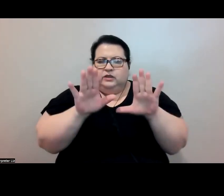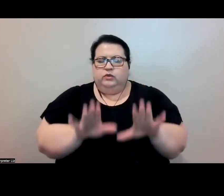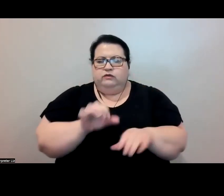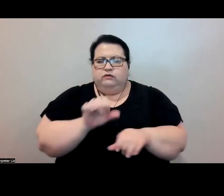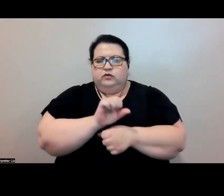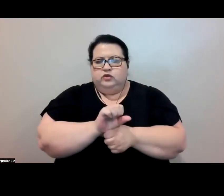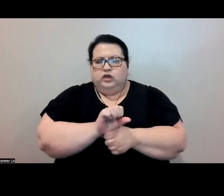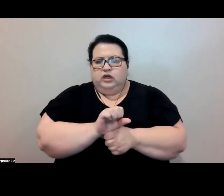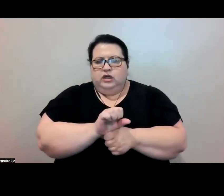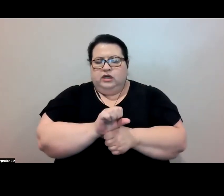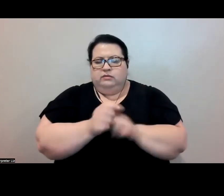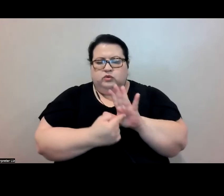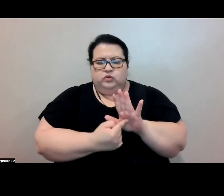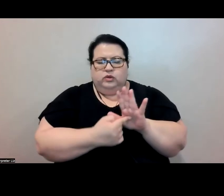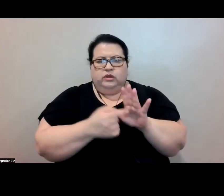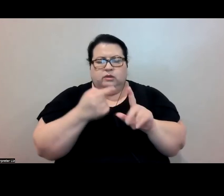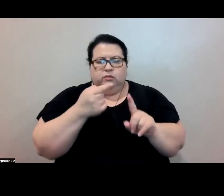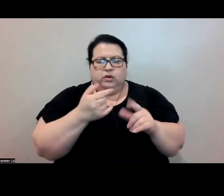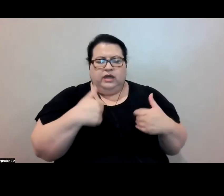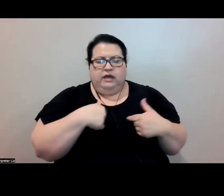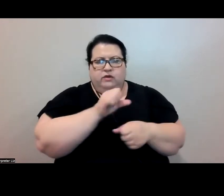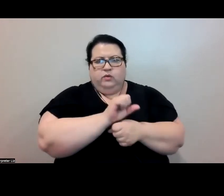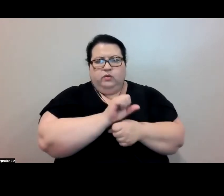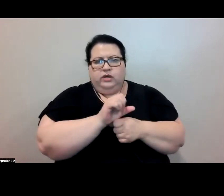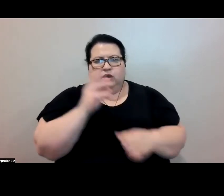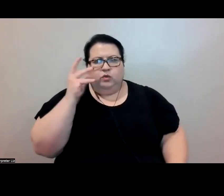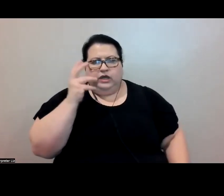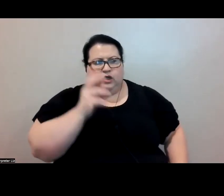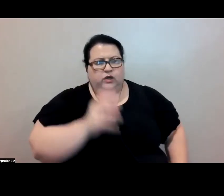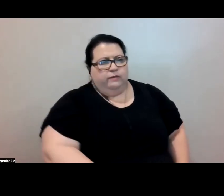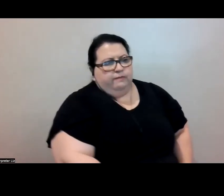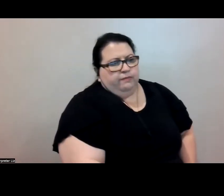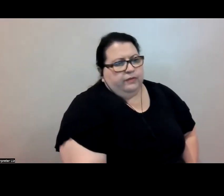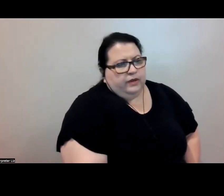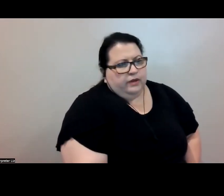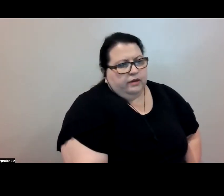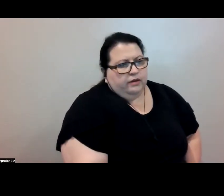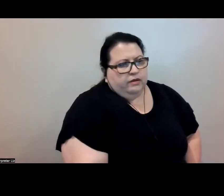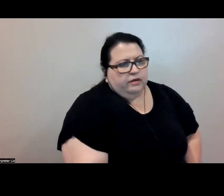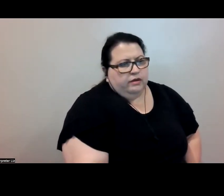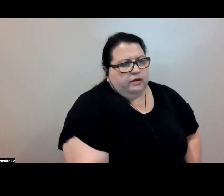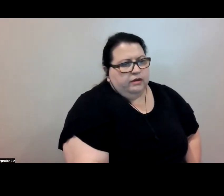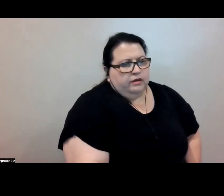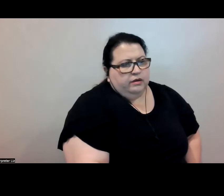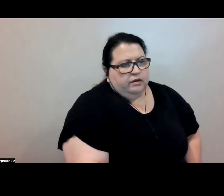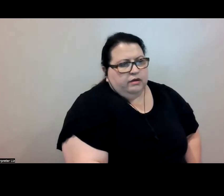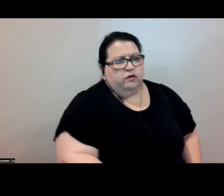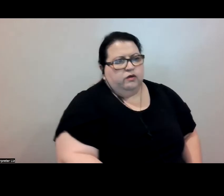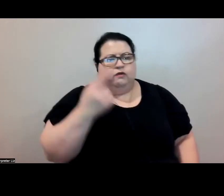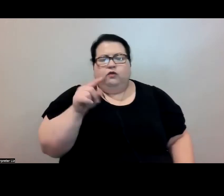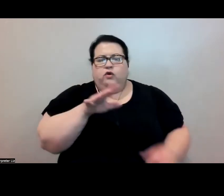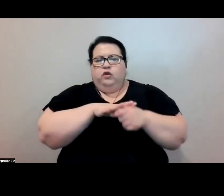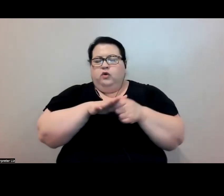job. And it illustrates the point of having a working radio for a local broadcasting station so that